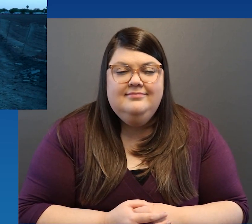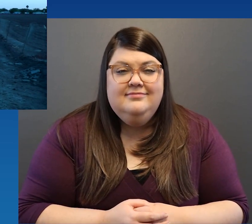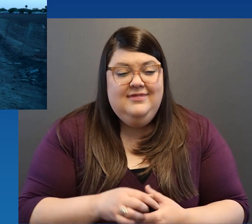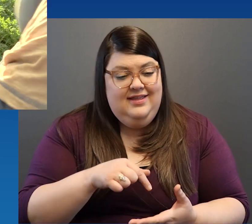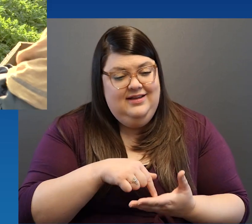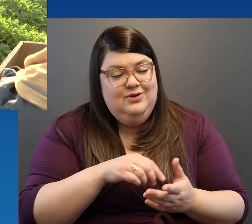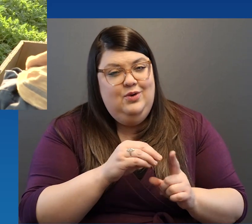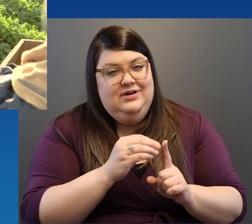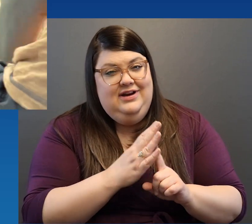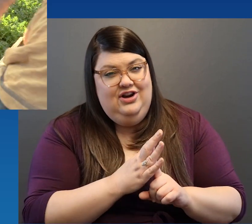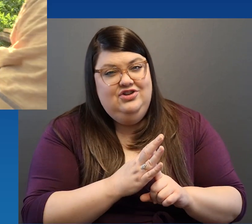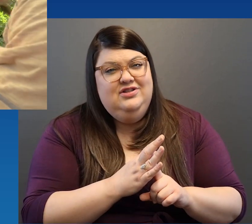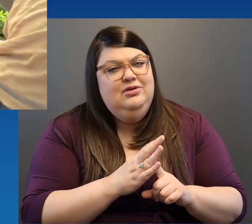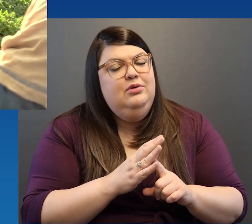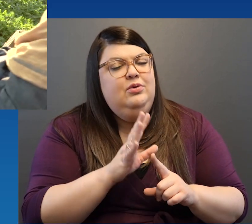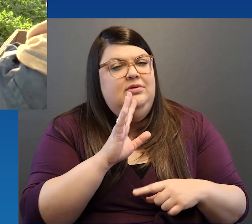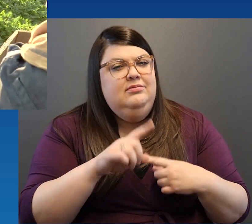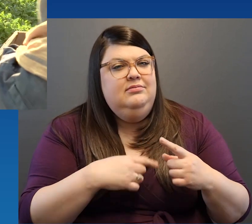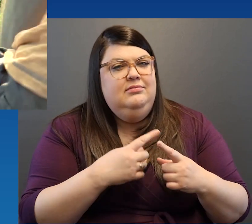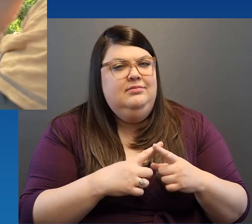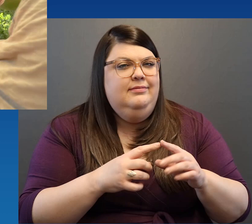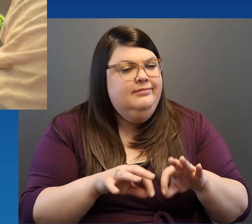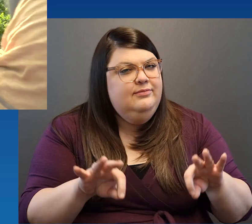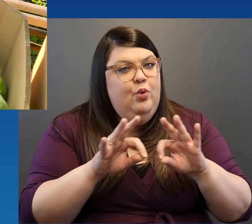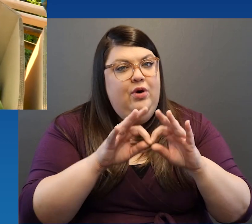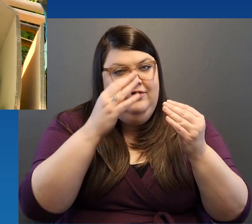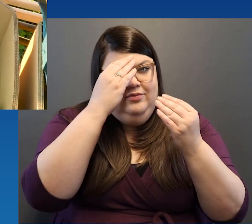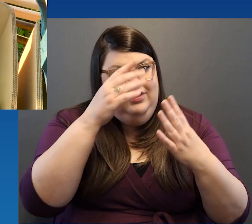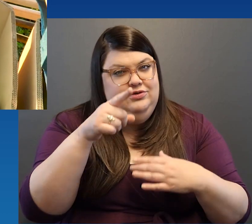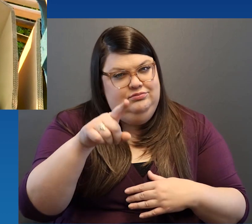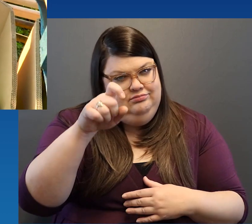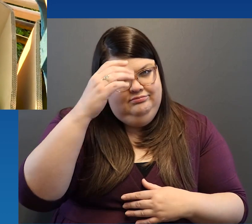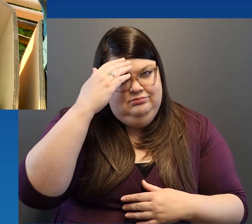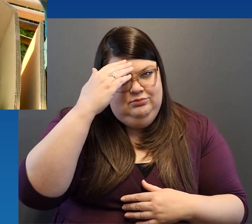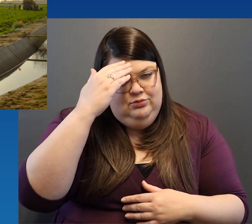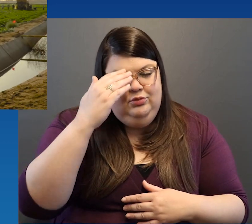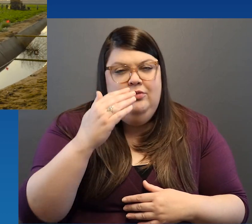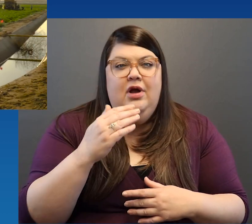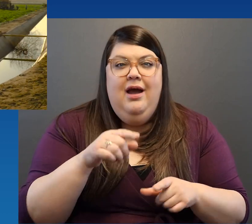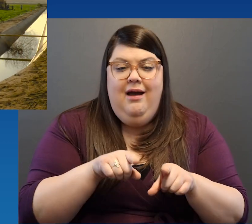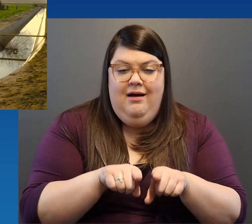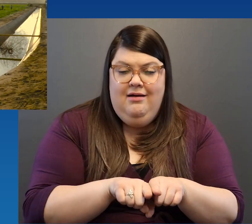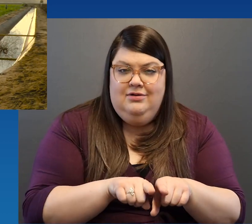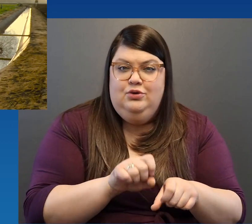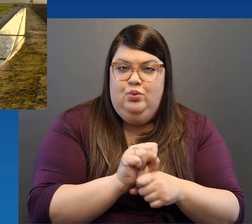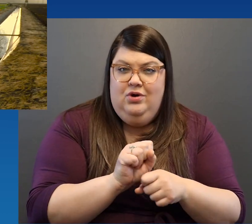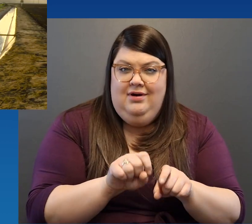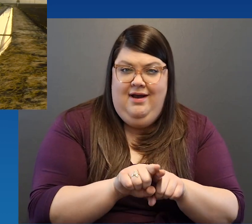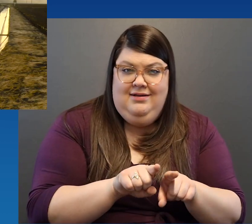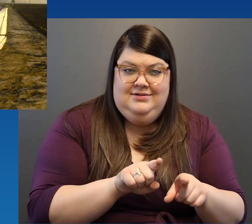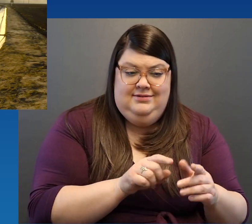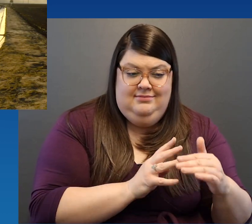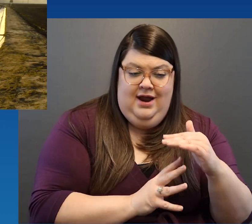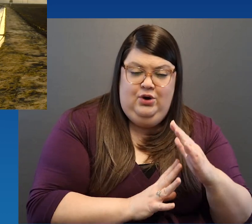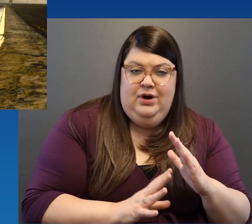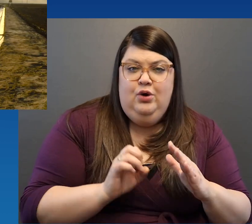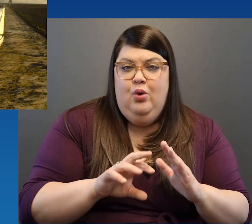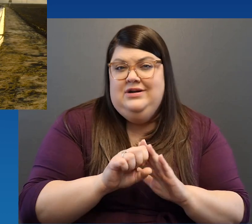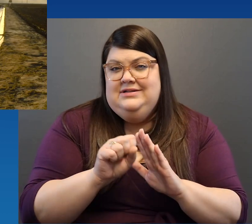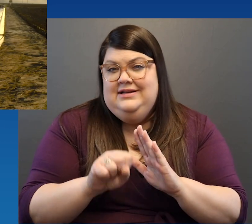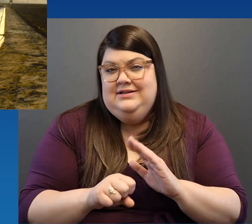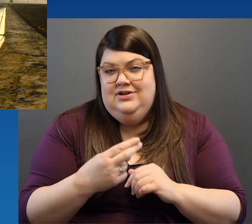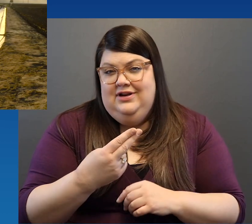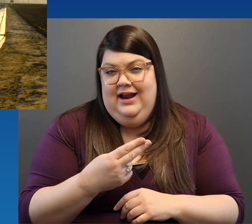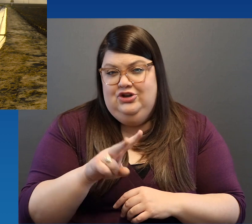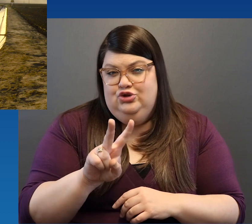This orientation video will cover important information you should be aware of while working as a migrant and/or seasonal H-2A worker